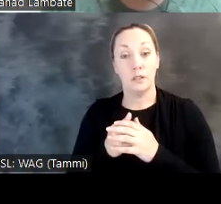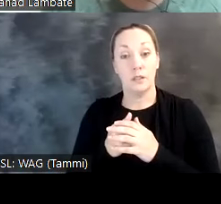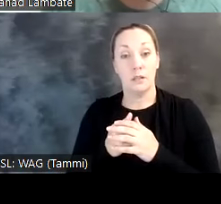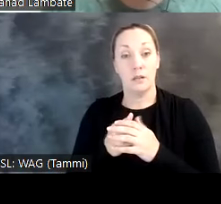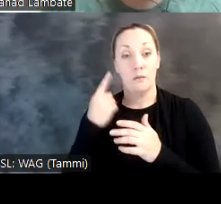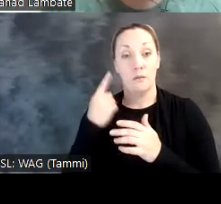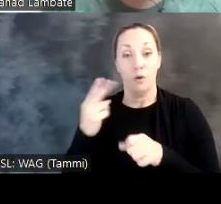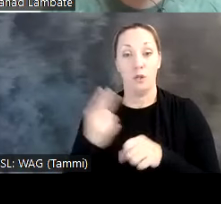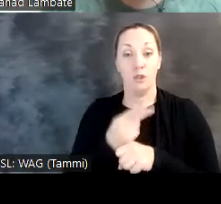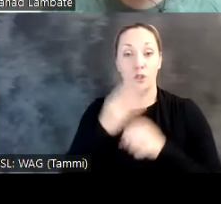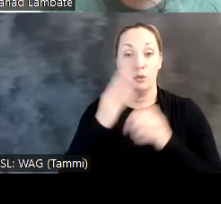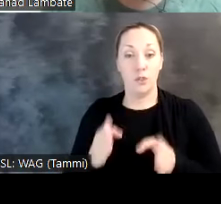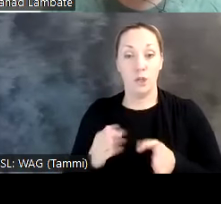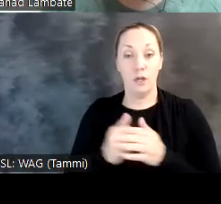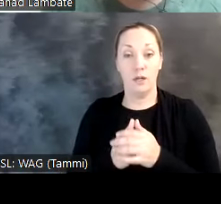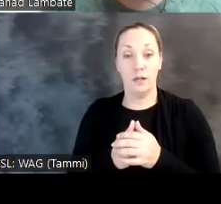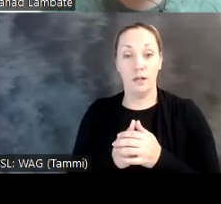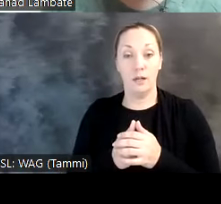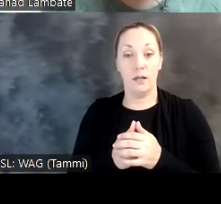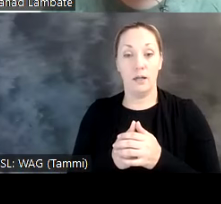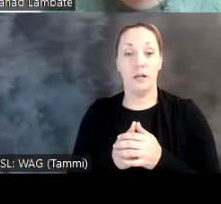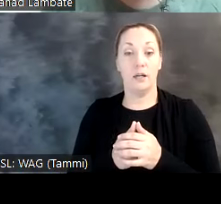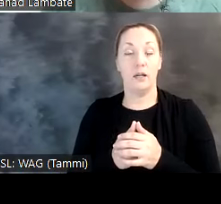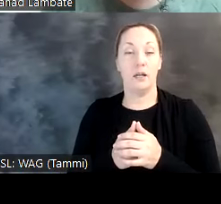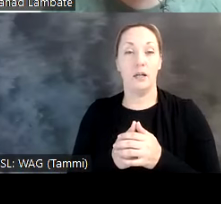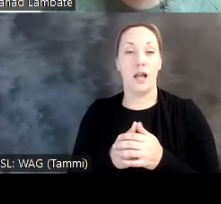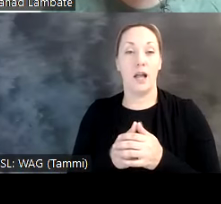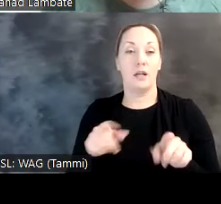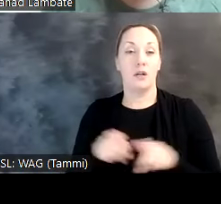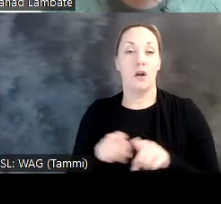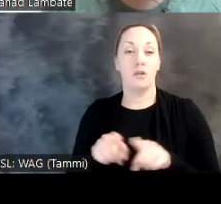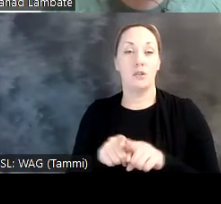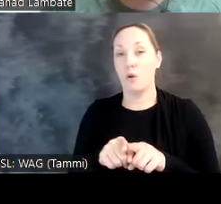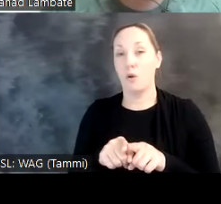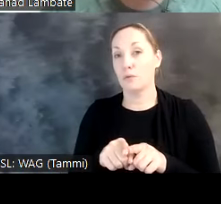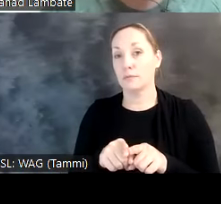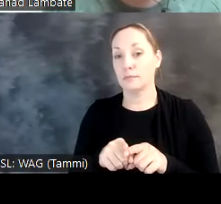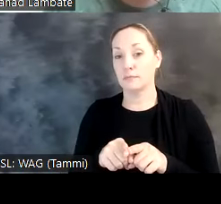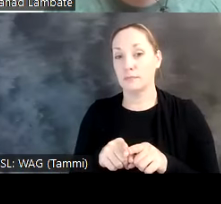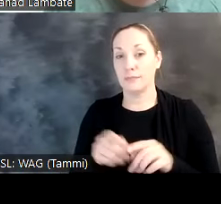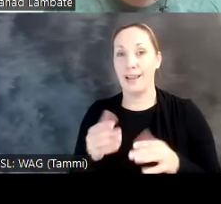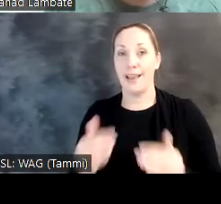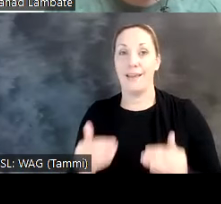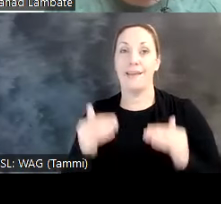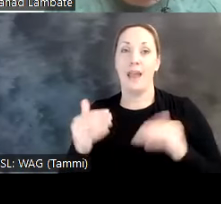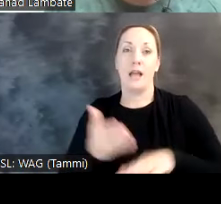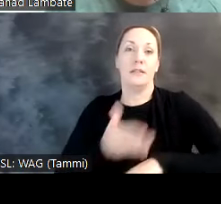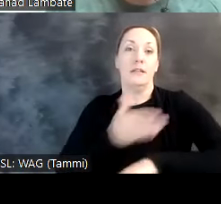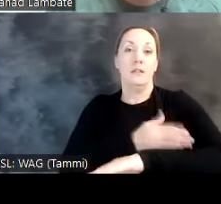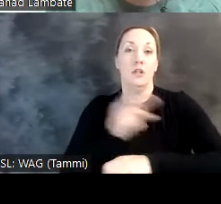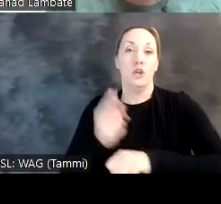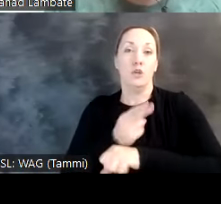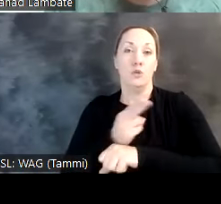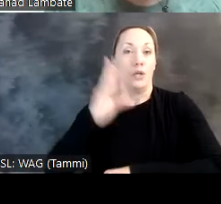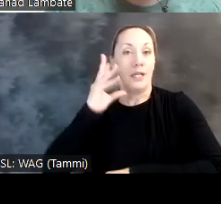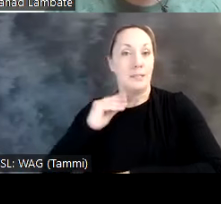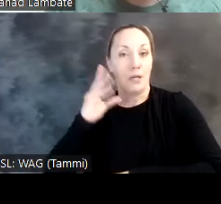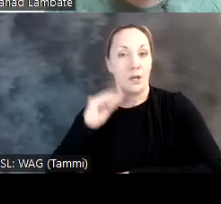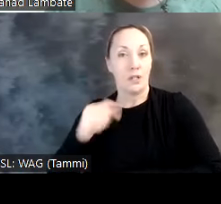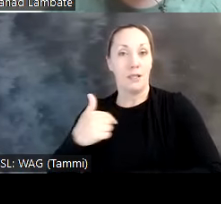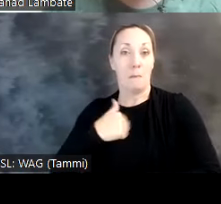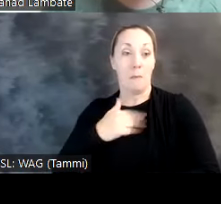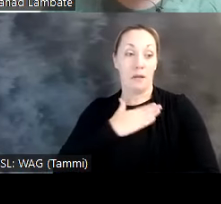user attention, definitely, and it also enhances user experience. So I have also personally